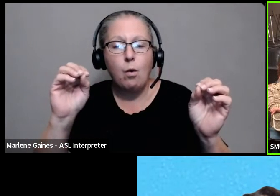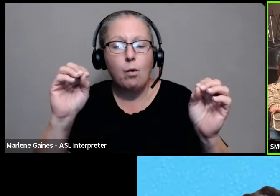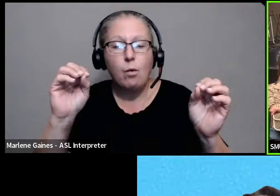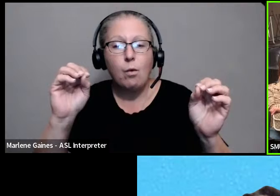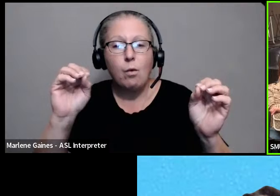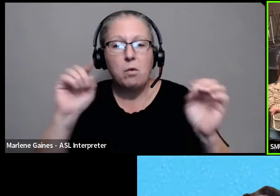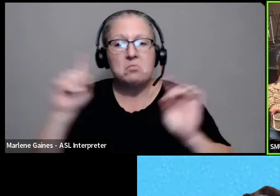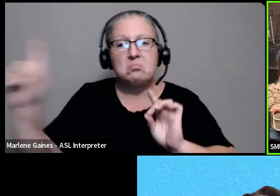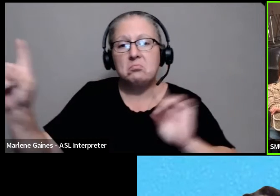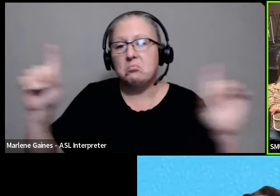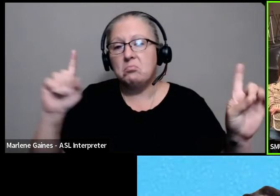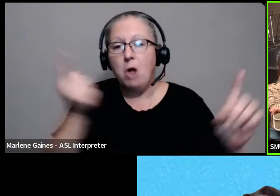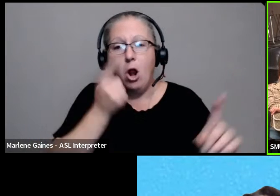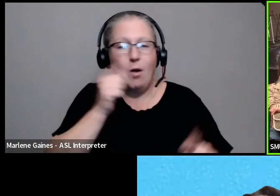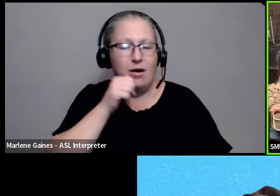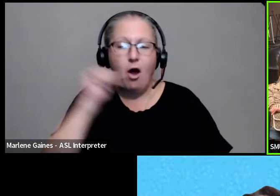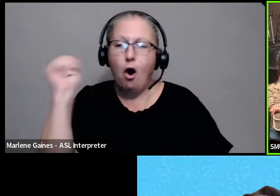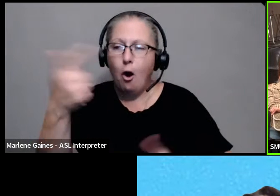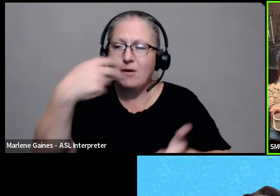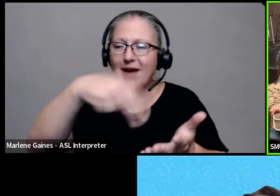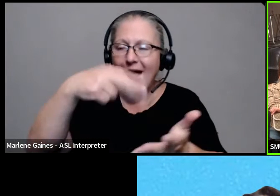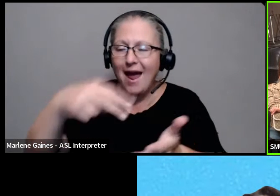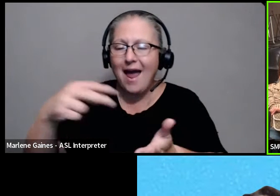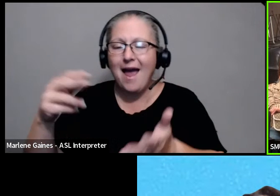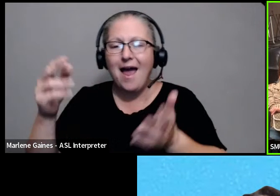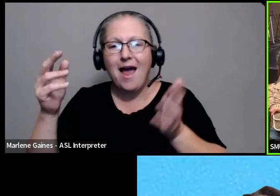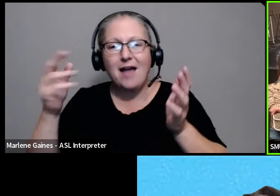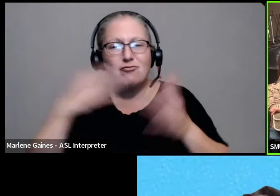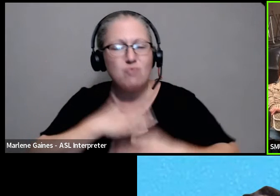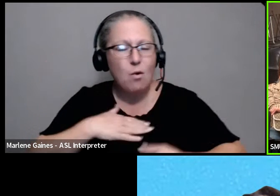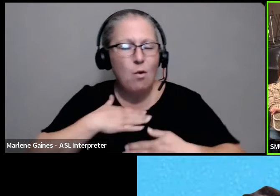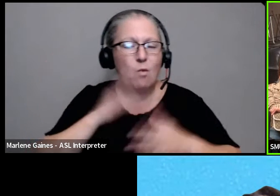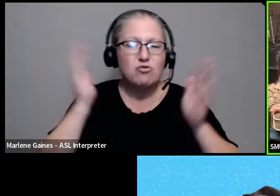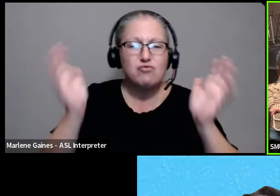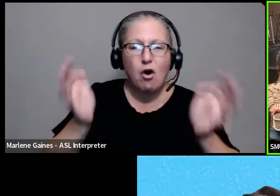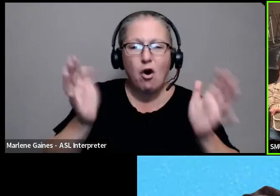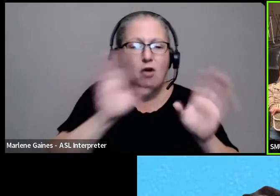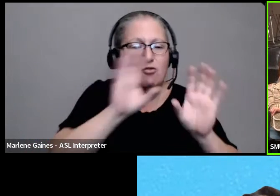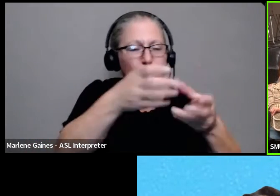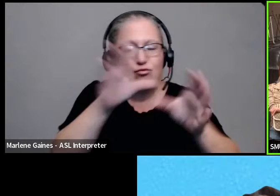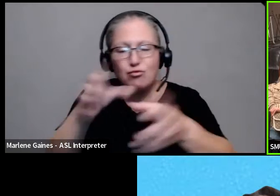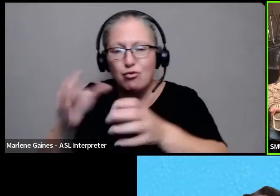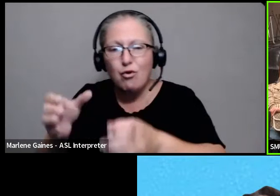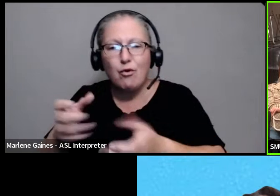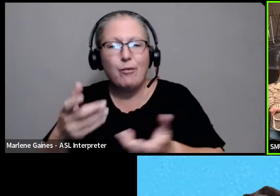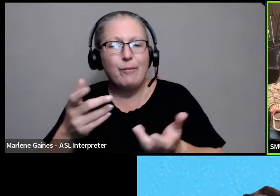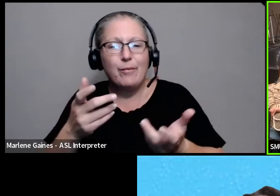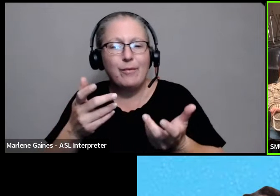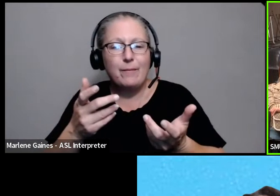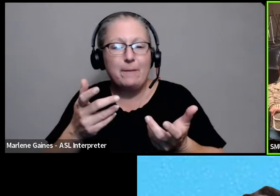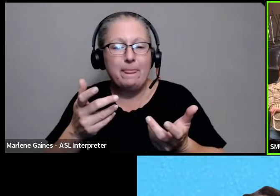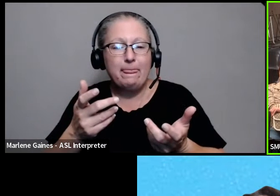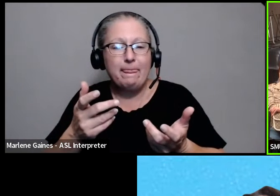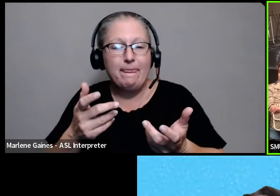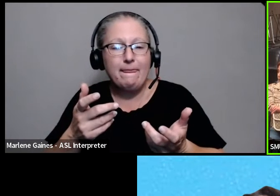enjoying themselves and communicating with each other, talking and having little groups and dancing. The